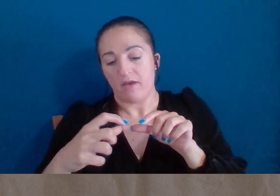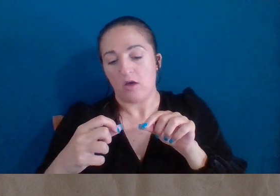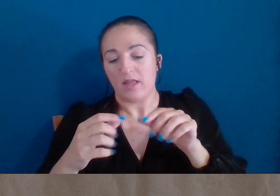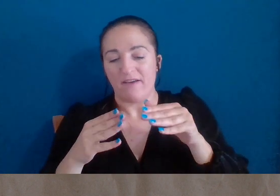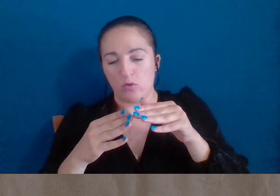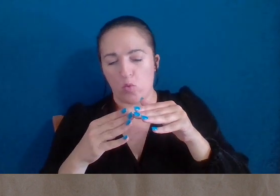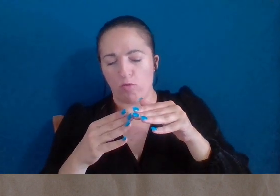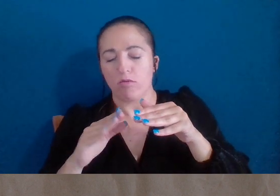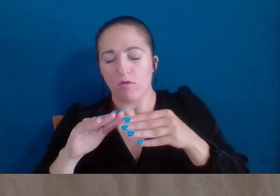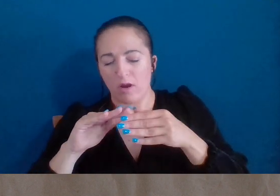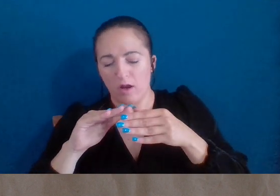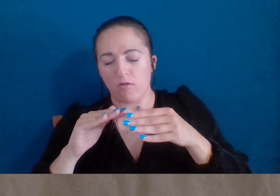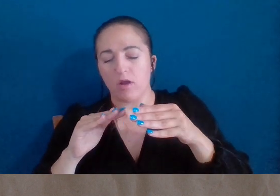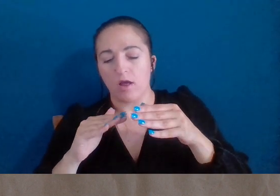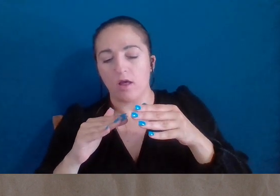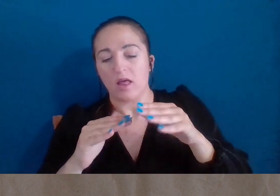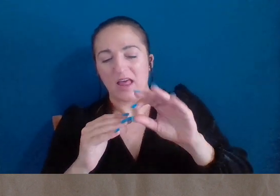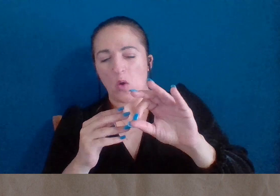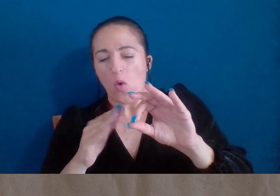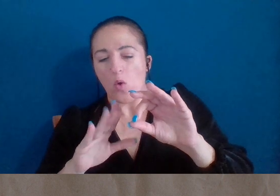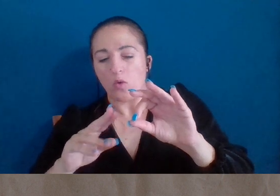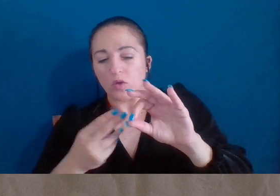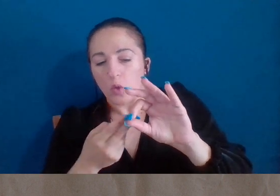felt and I shove that in,